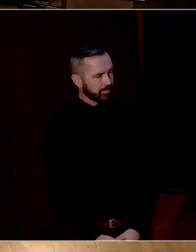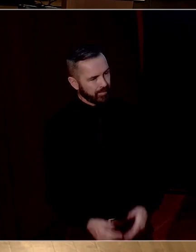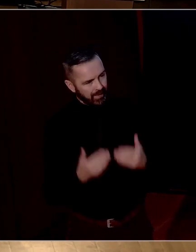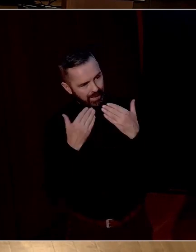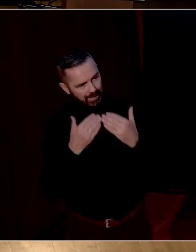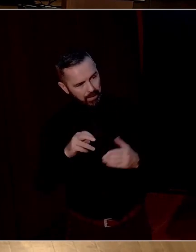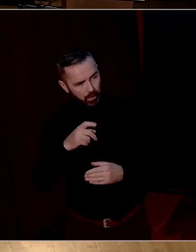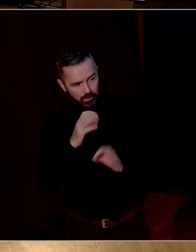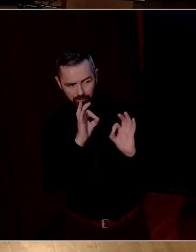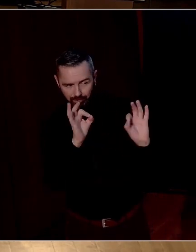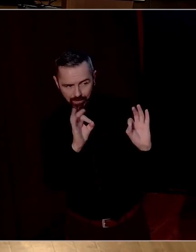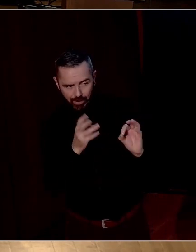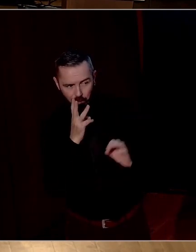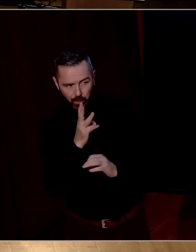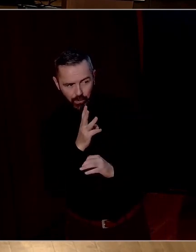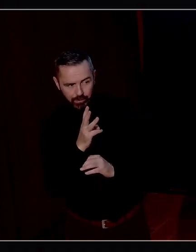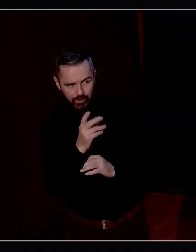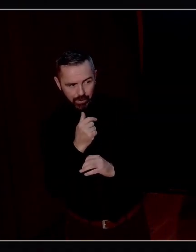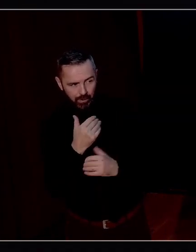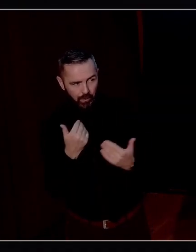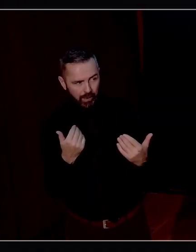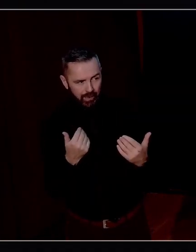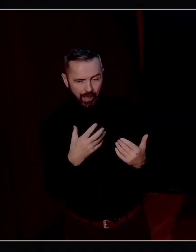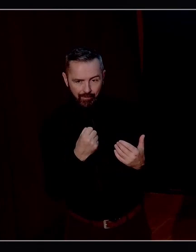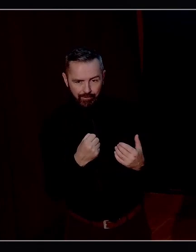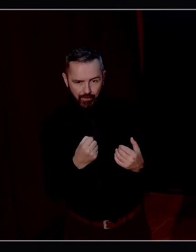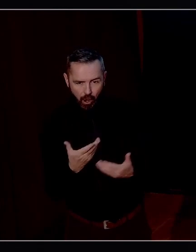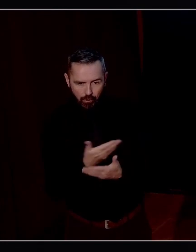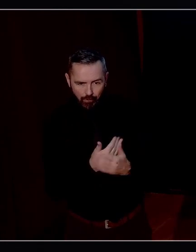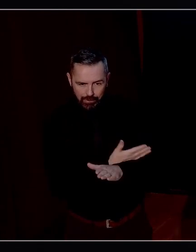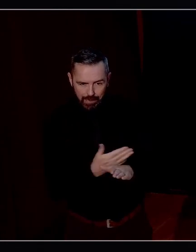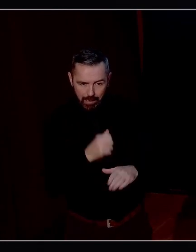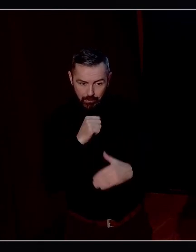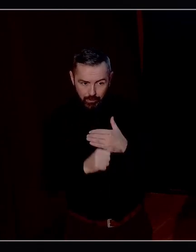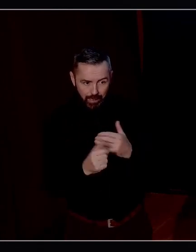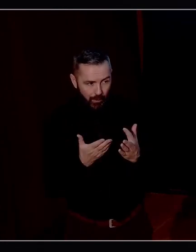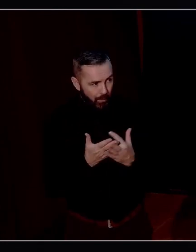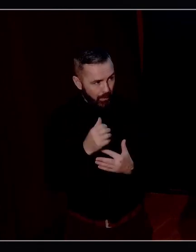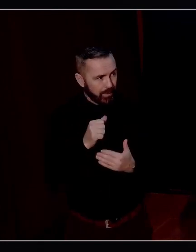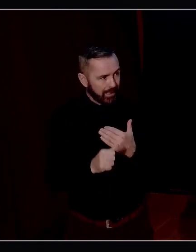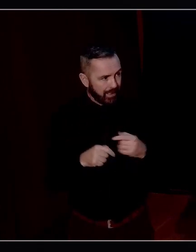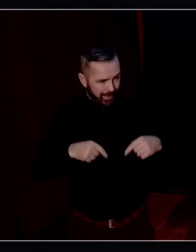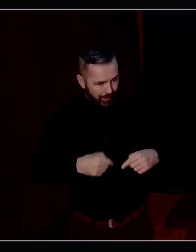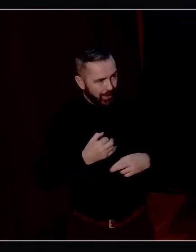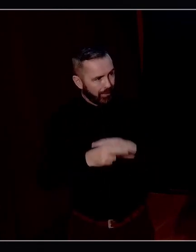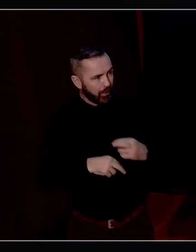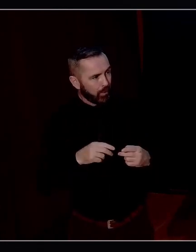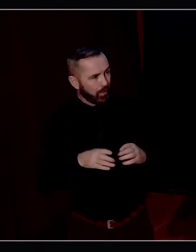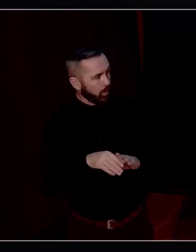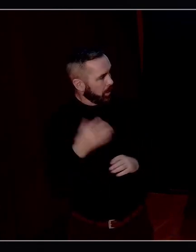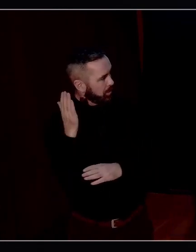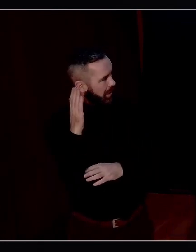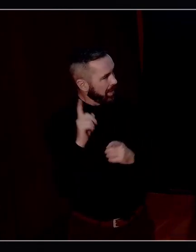Thank you, Maurice, for those wonderful words that I think really set in train a conversation that will continue throughout today, both here in the room among